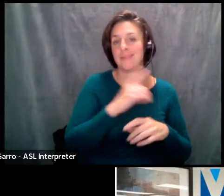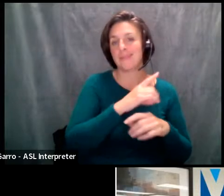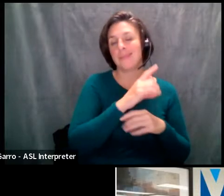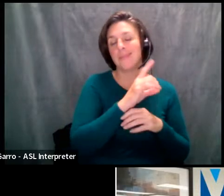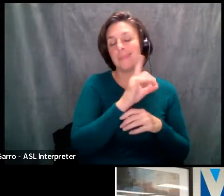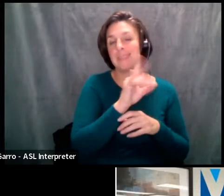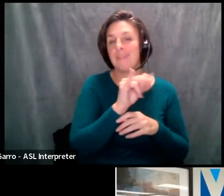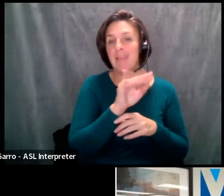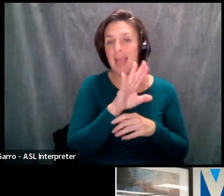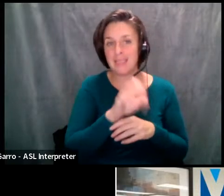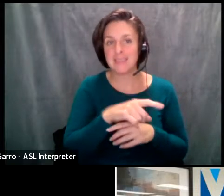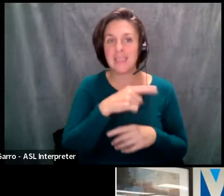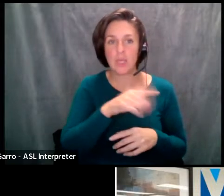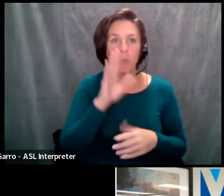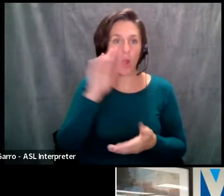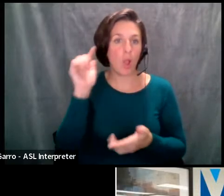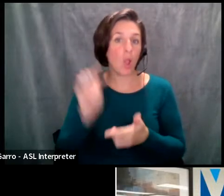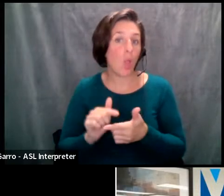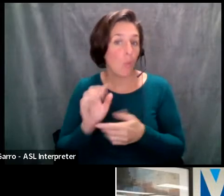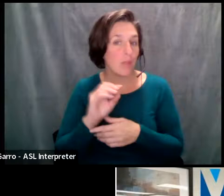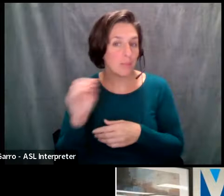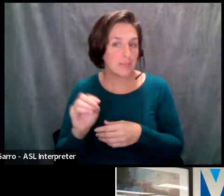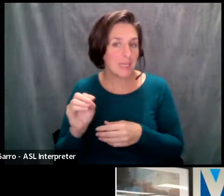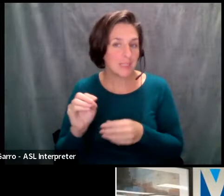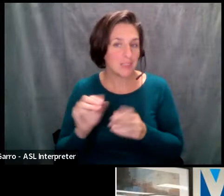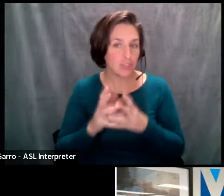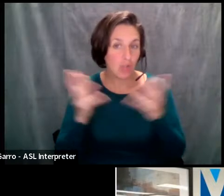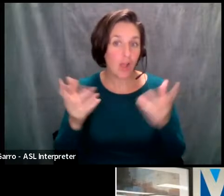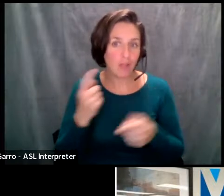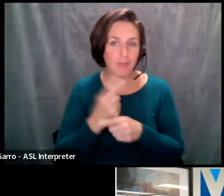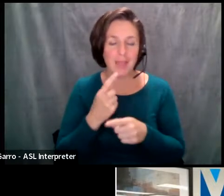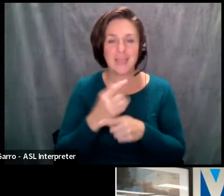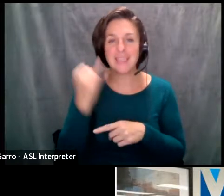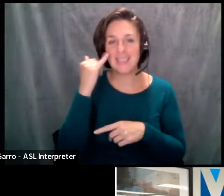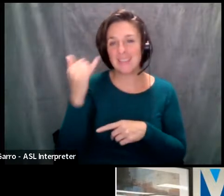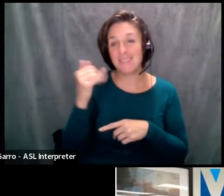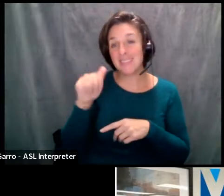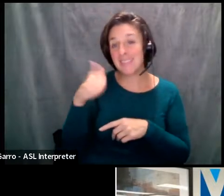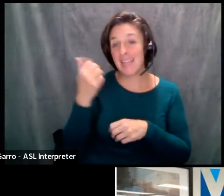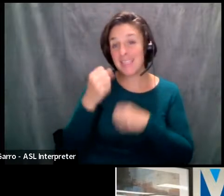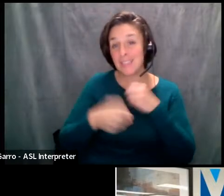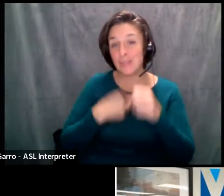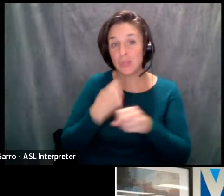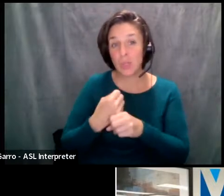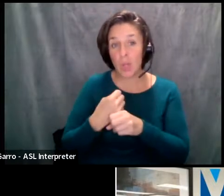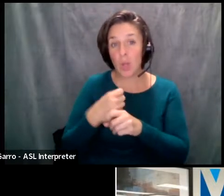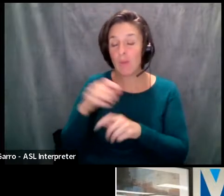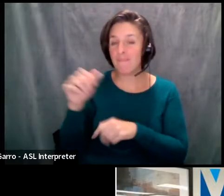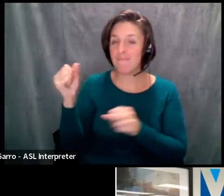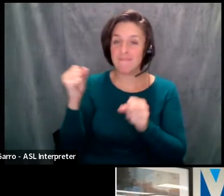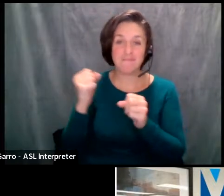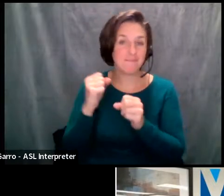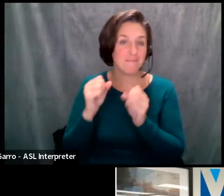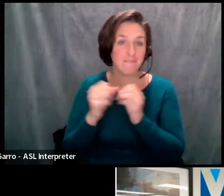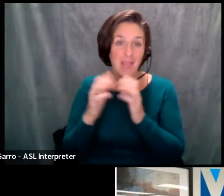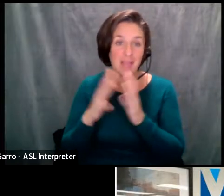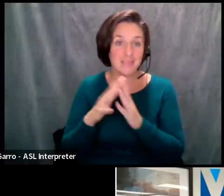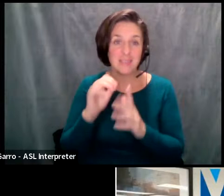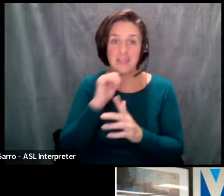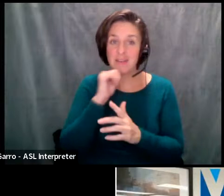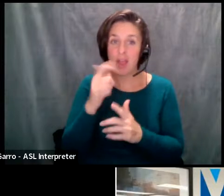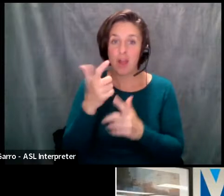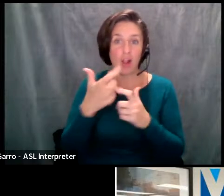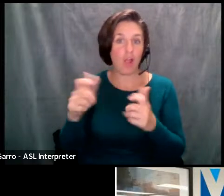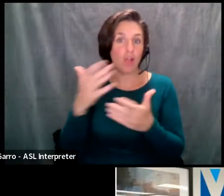fights considerably, right? And so if 10 years ago, fights was not a large piece of the pie